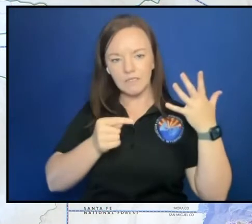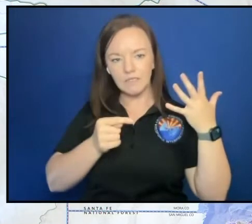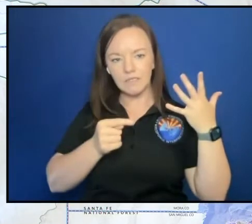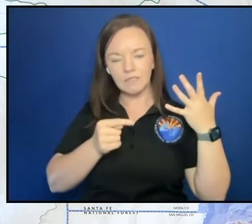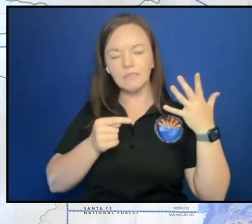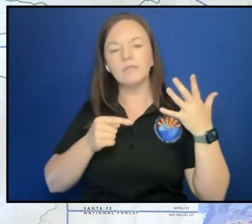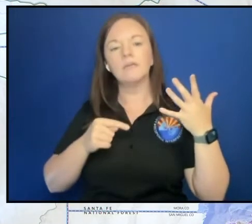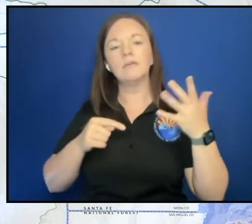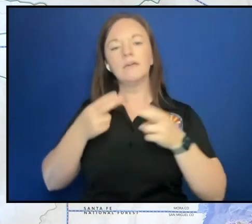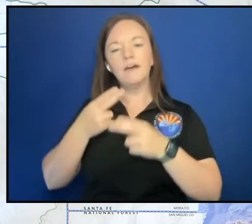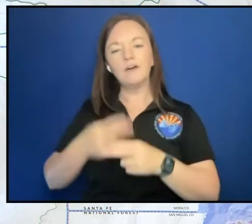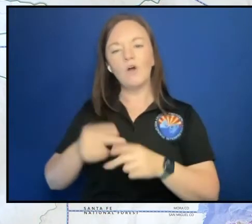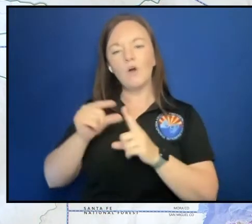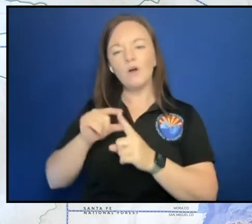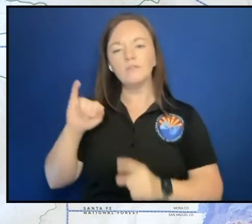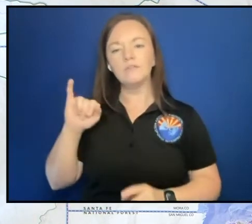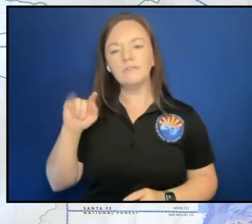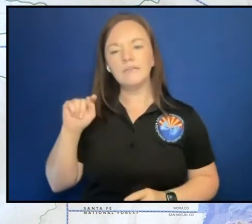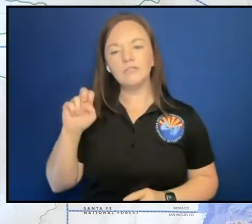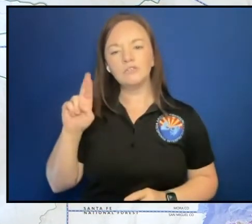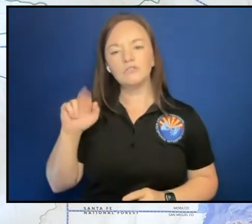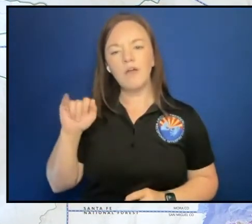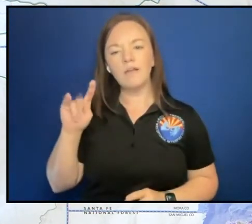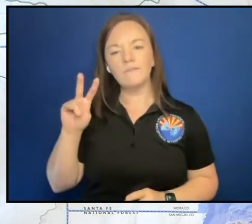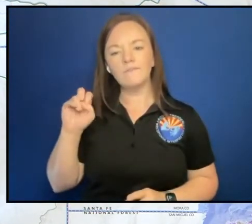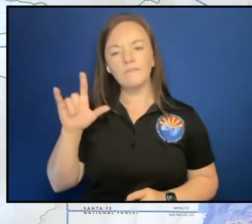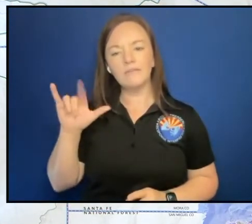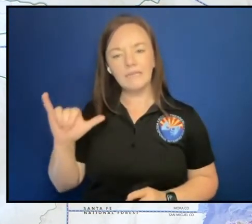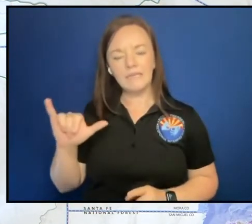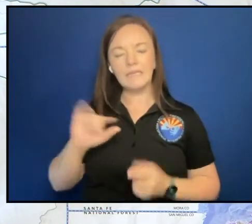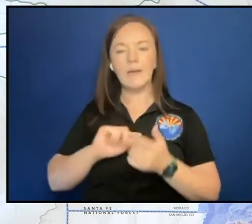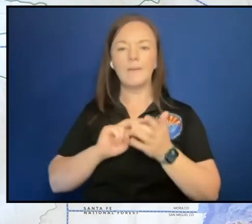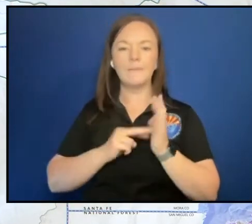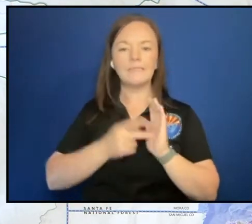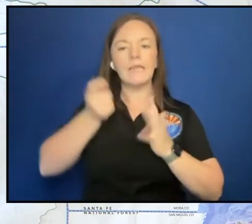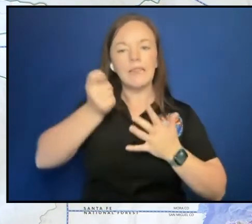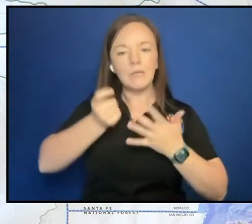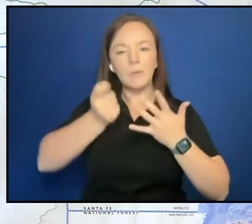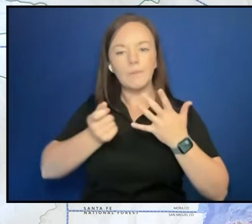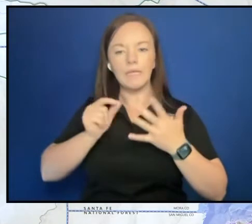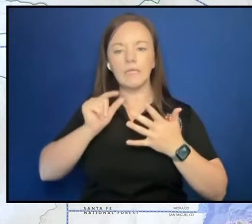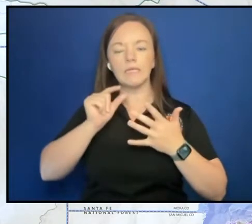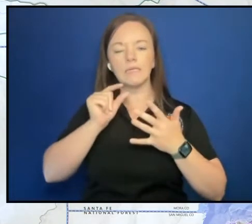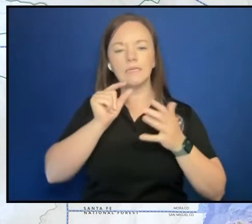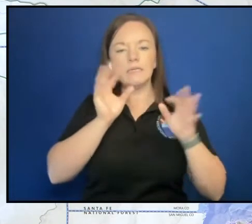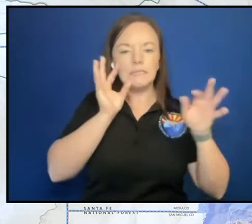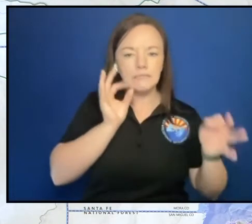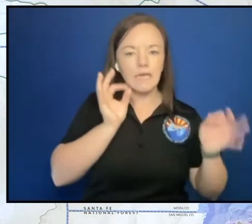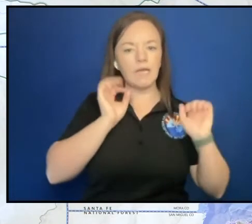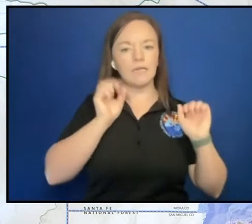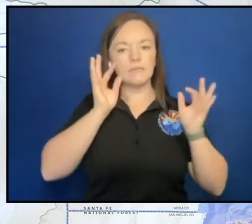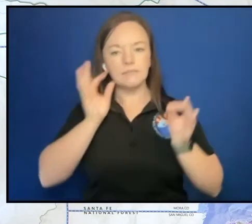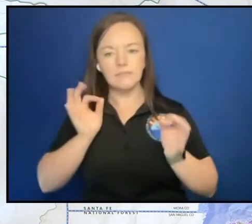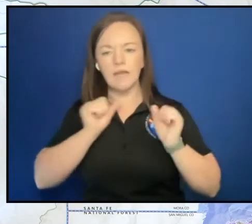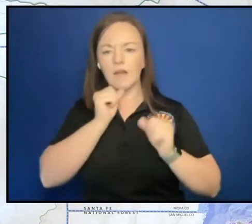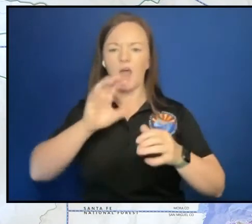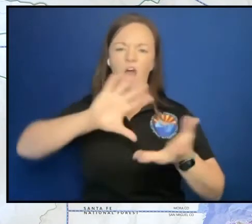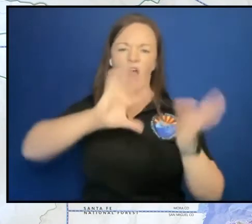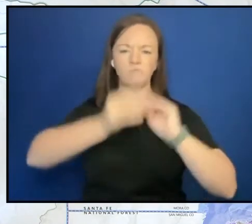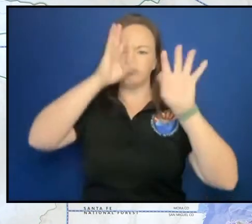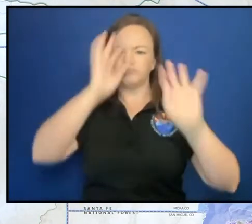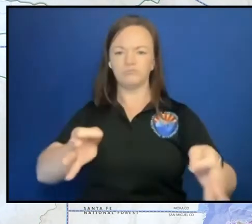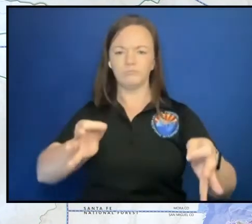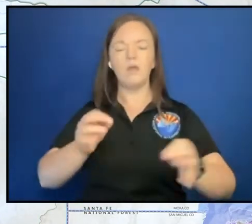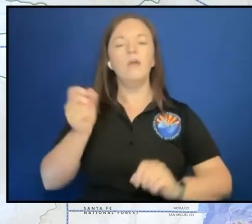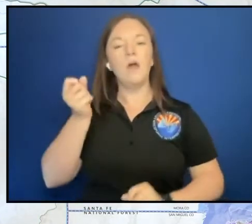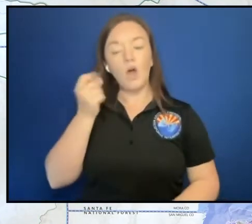in little bites as you're moving forward through this. Understand that some of those estimates are going to be wrong. We just don't know